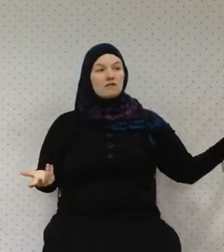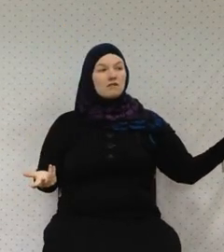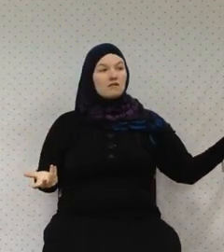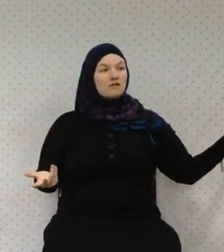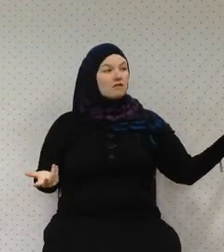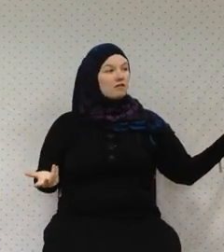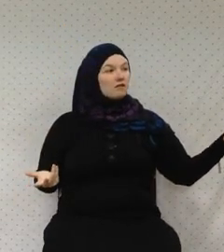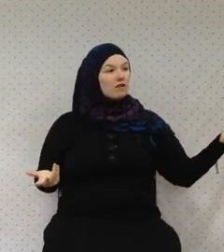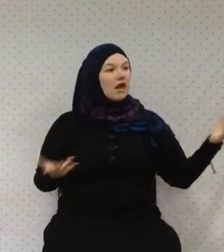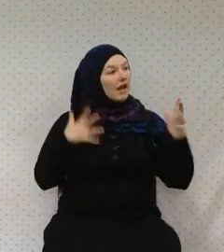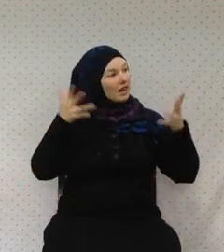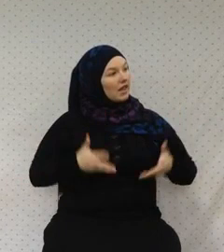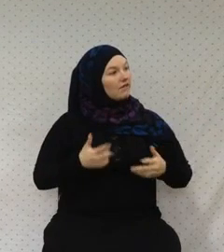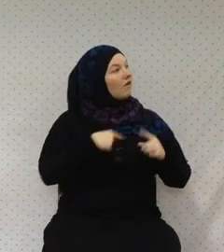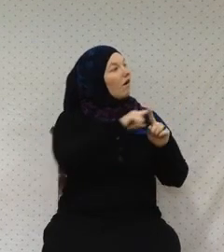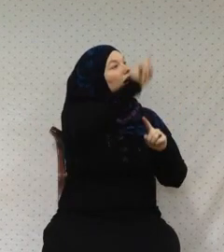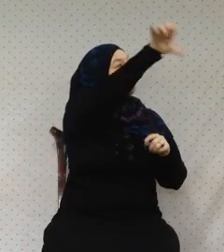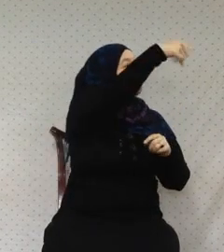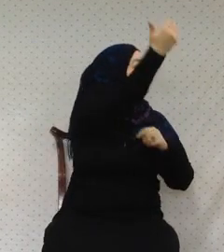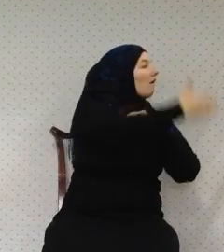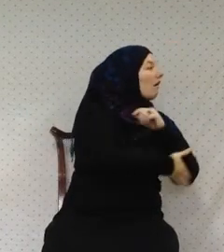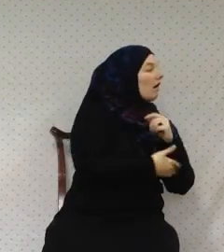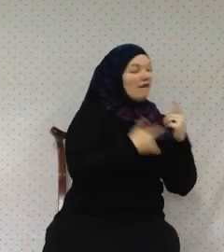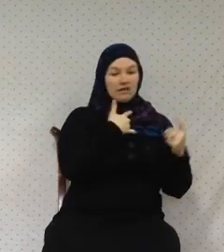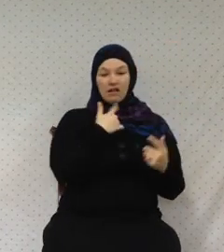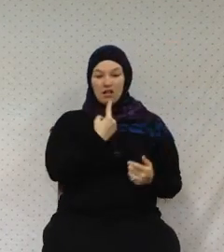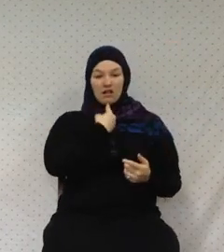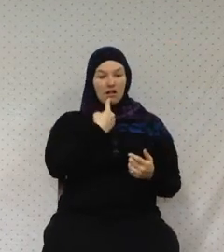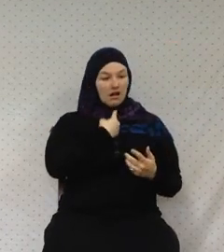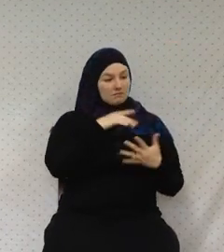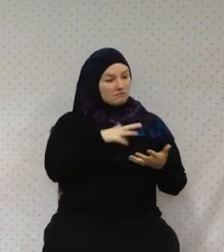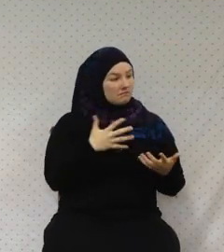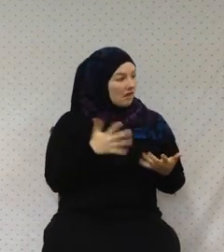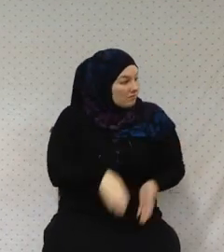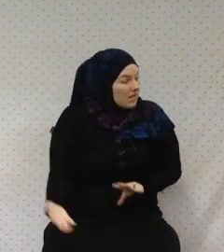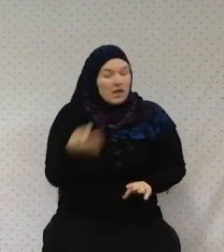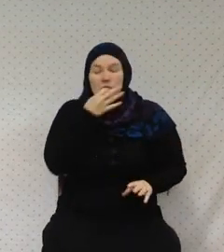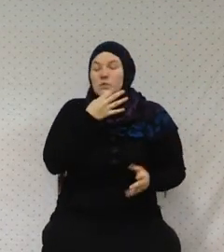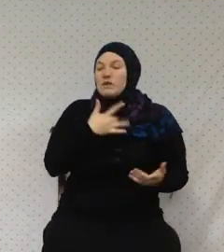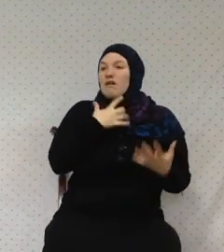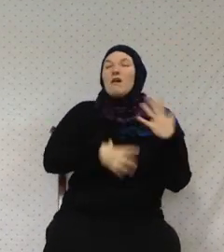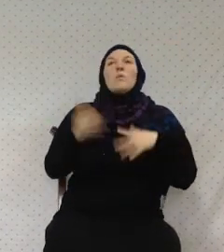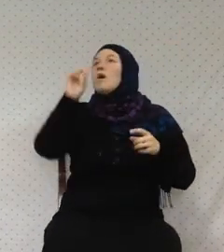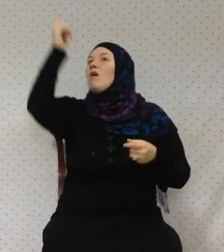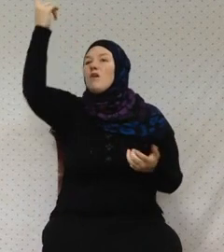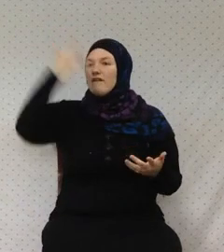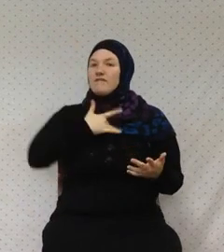didn't do the papers, and he left overseas. I feel I'm dying. I'm desperate. Where is